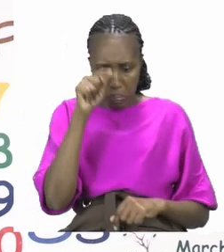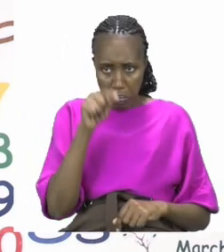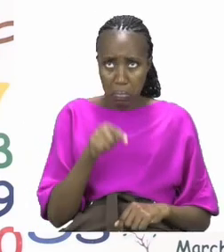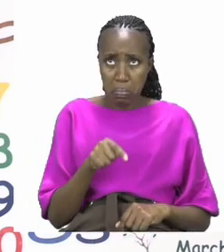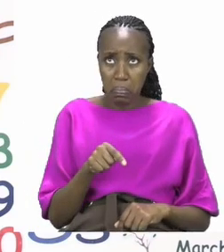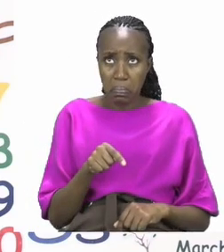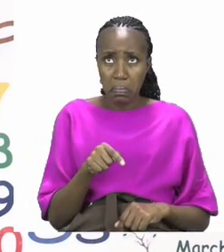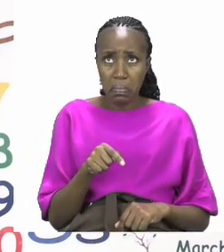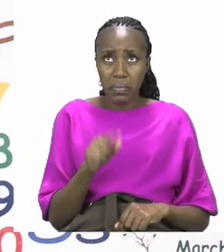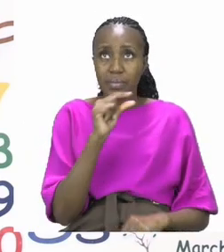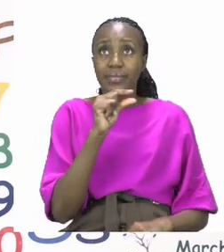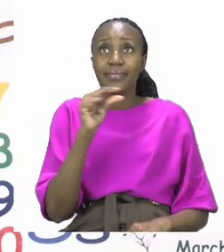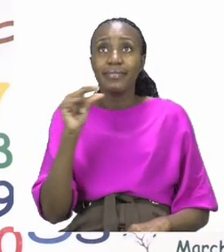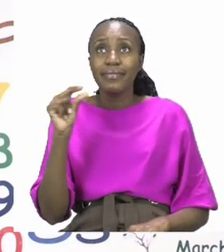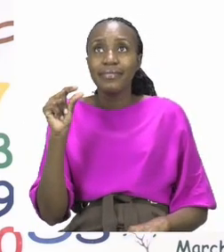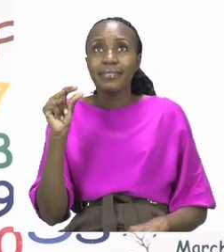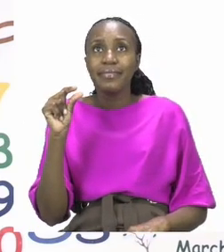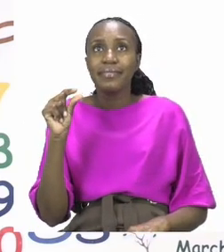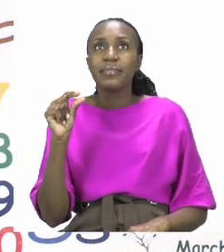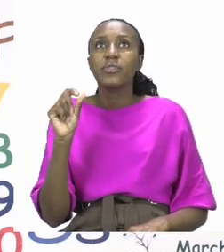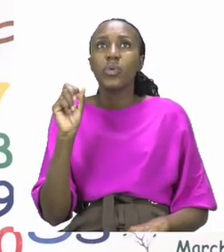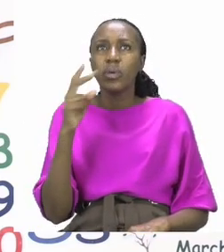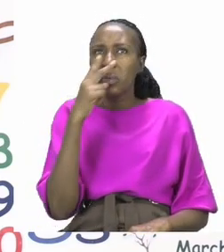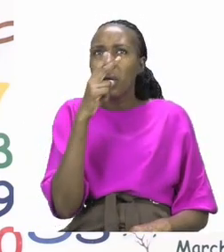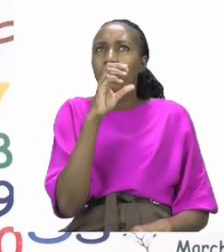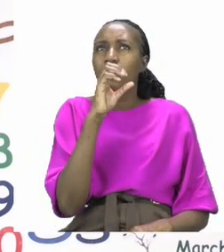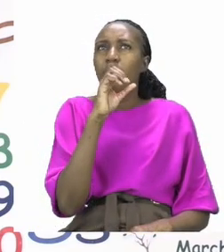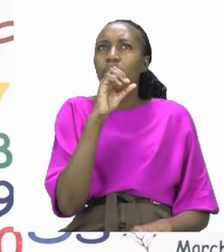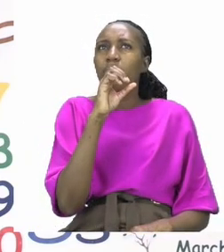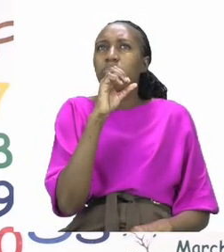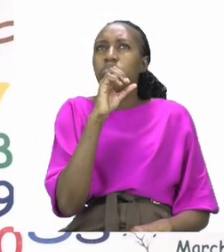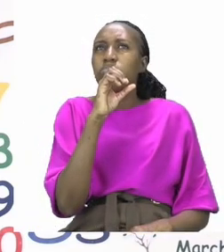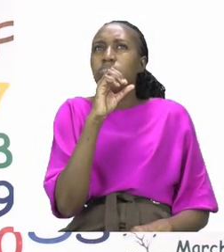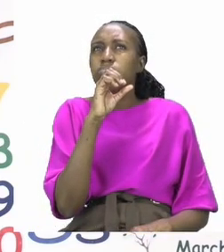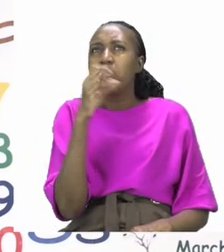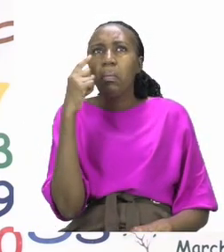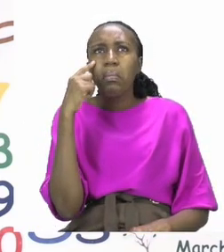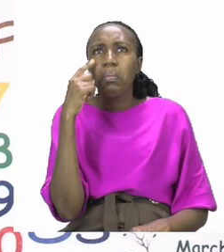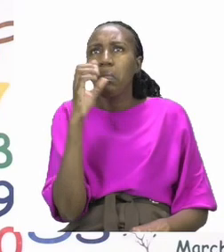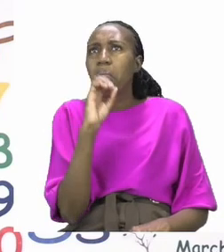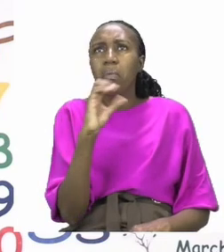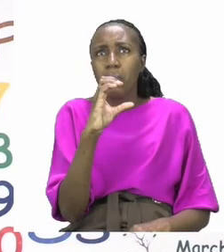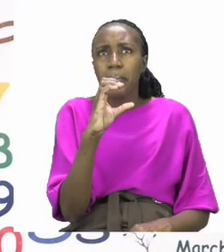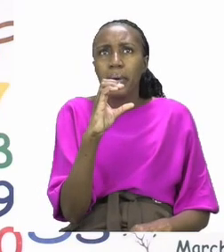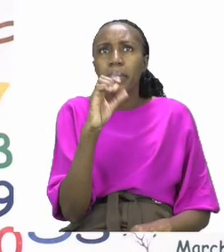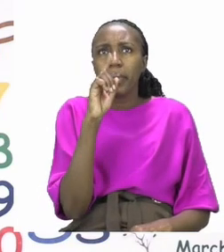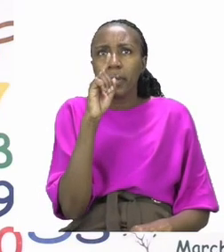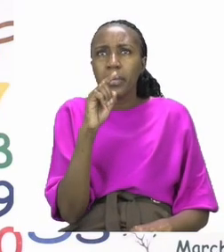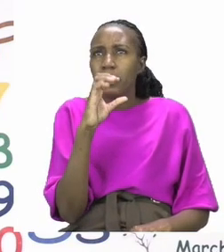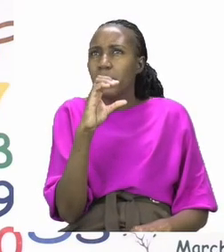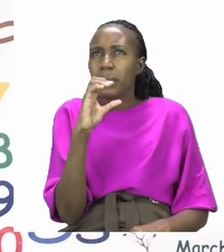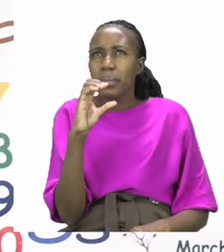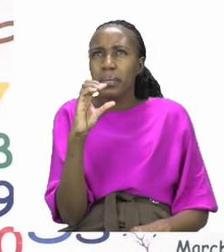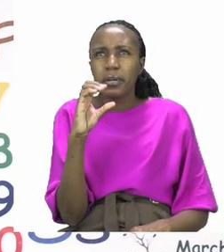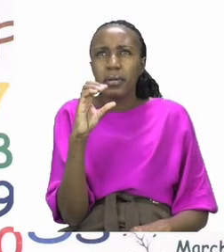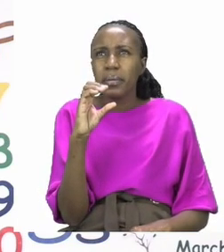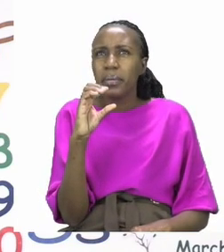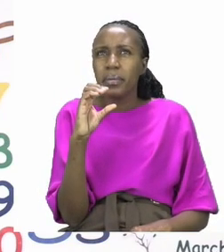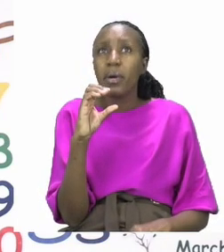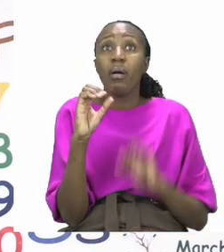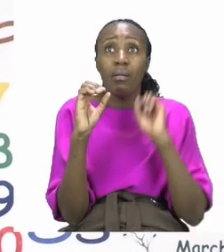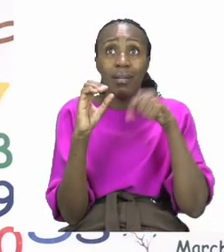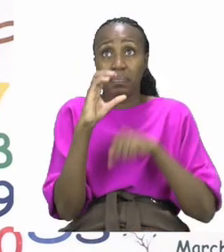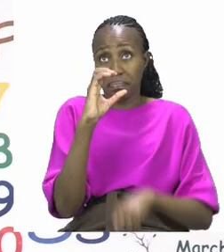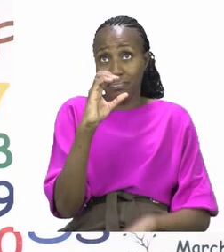word clean. We will start with C. I don't see a C. No. Yes,